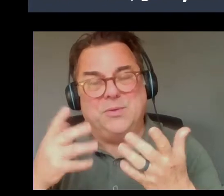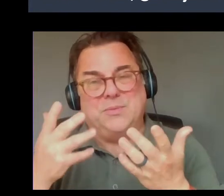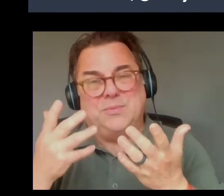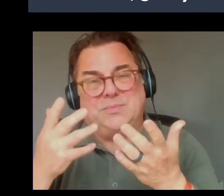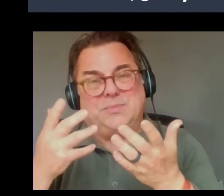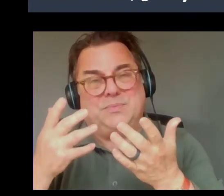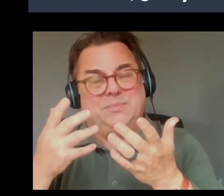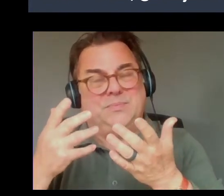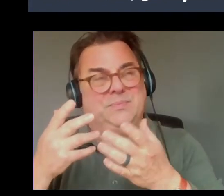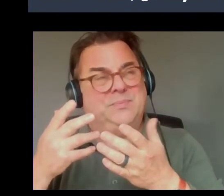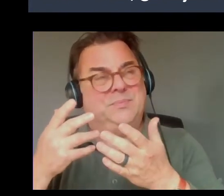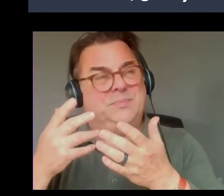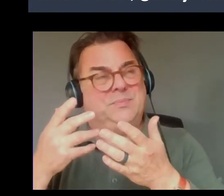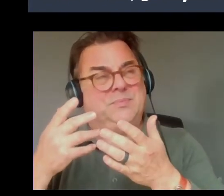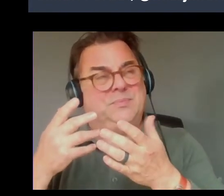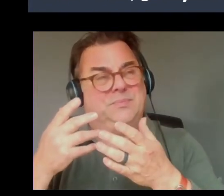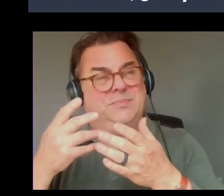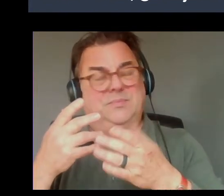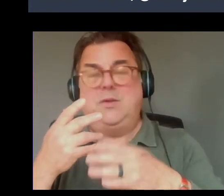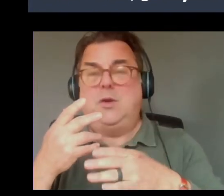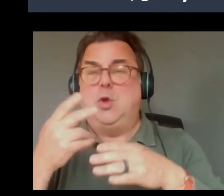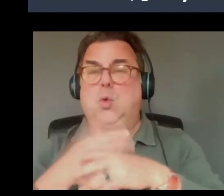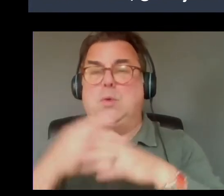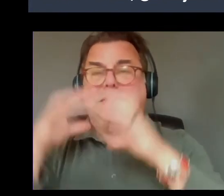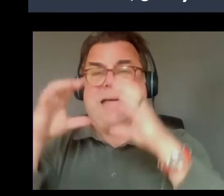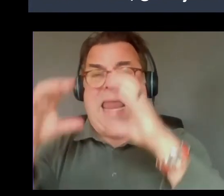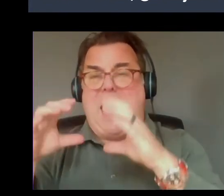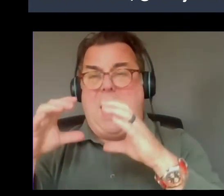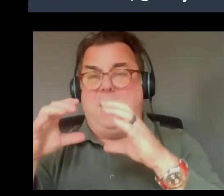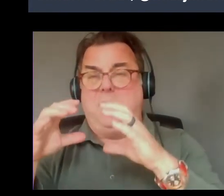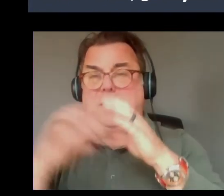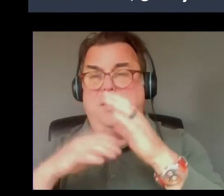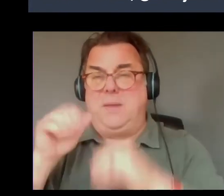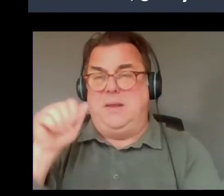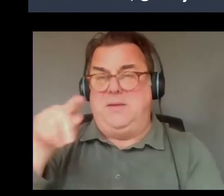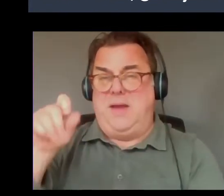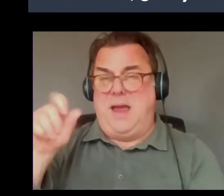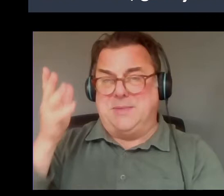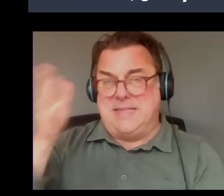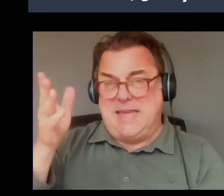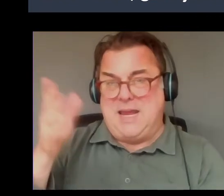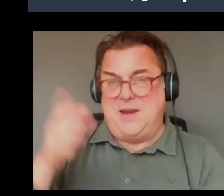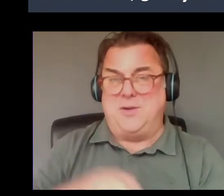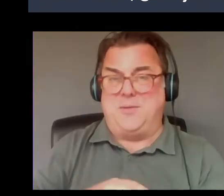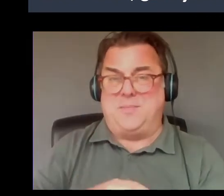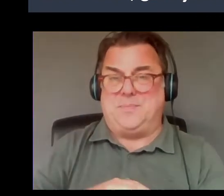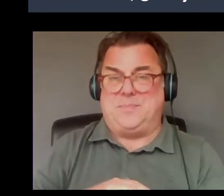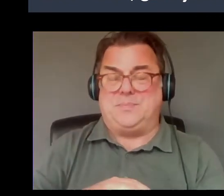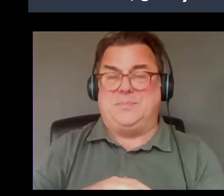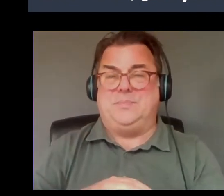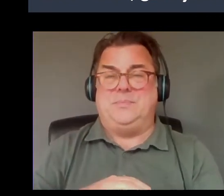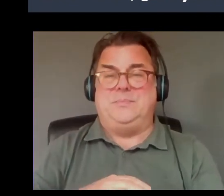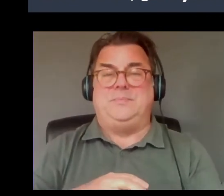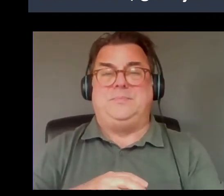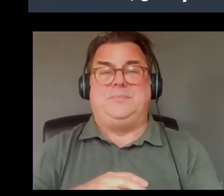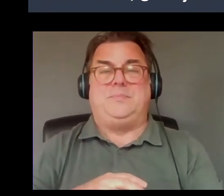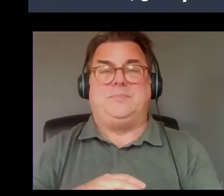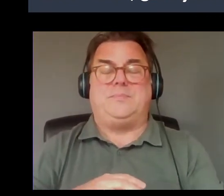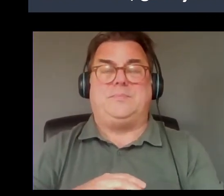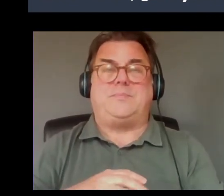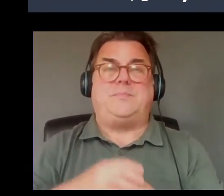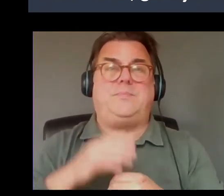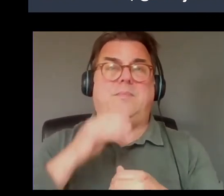the power of the cloud, right? To build their applications, to scale their applications, but without needing